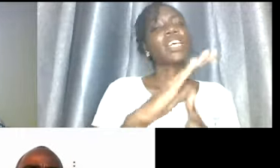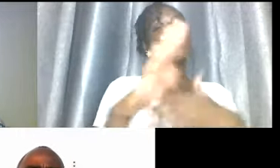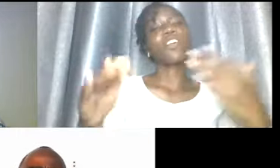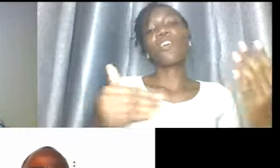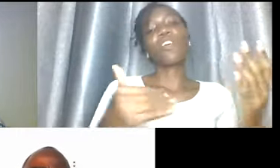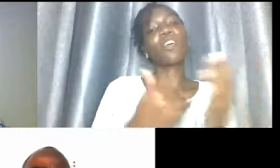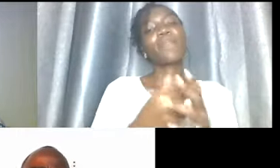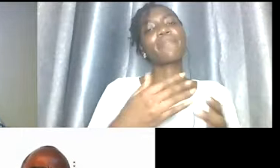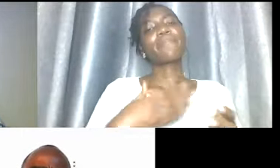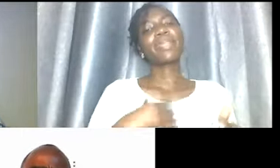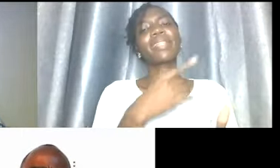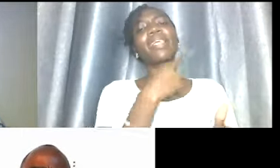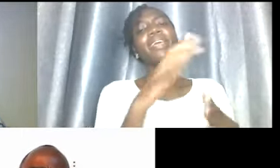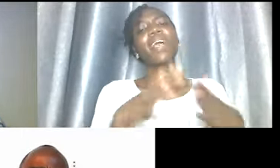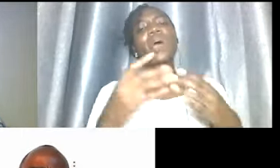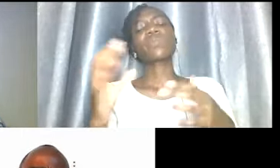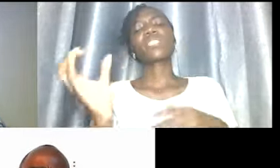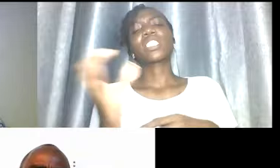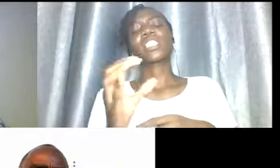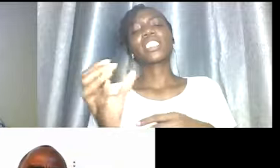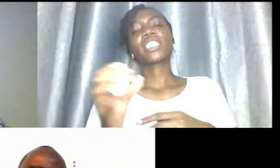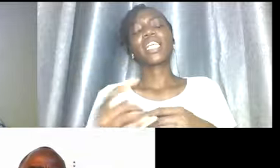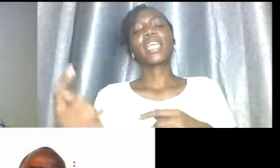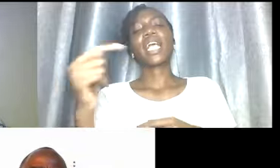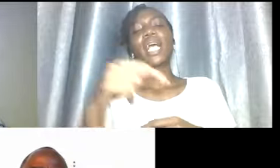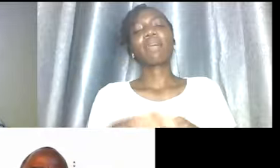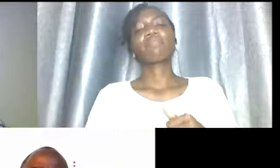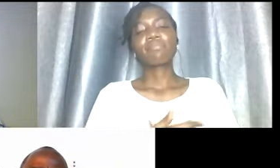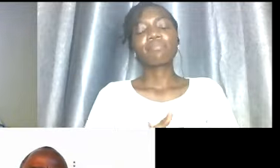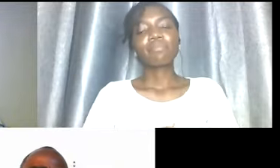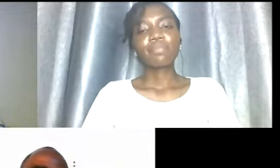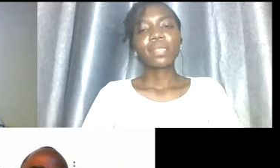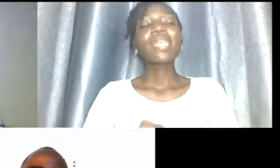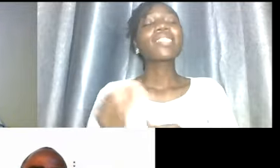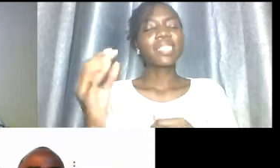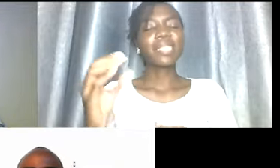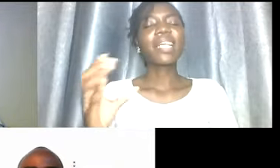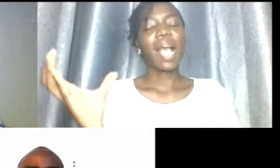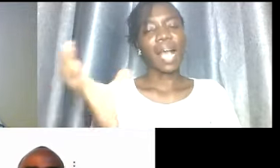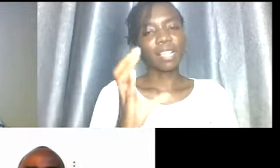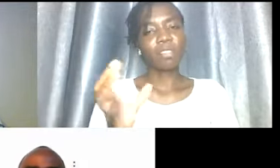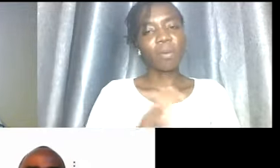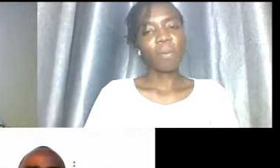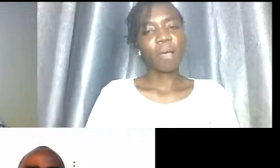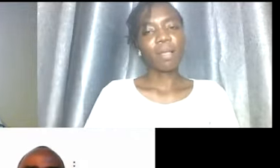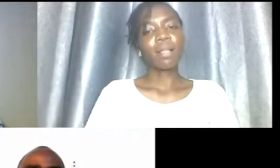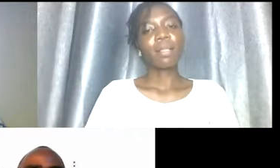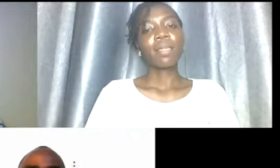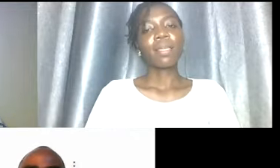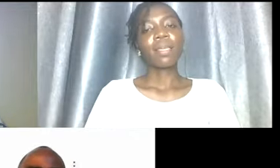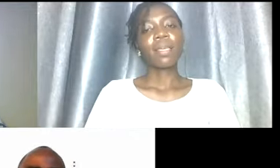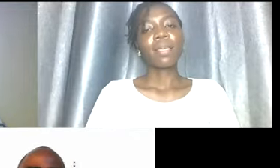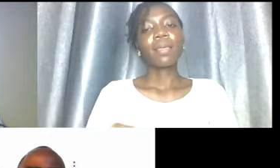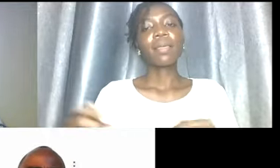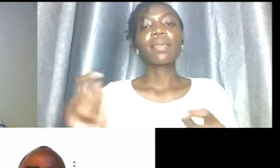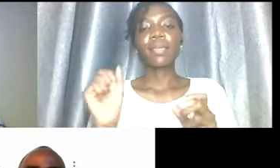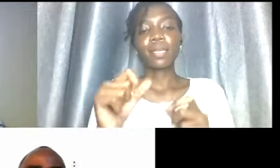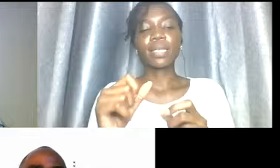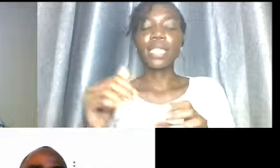word citizen as well. Citizens are customer. Internal citizens, external